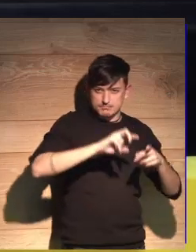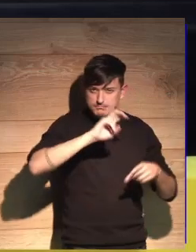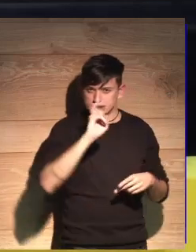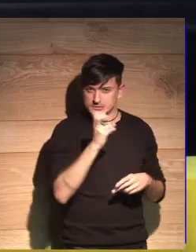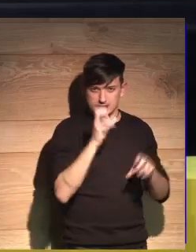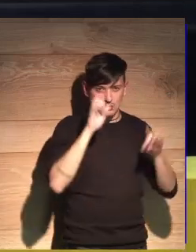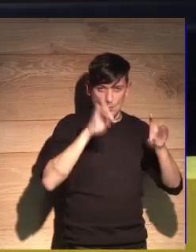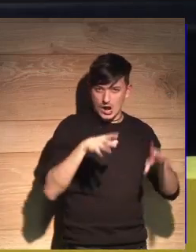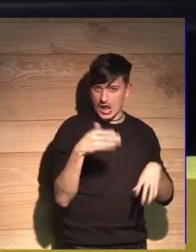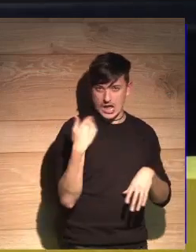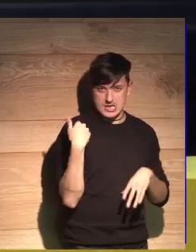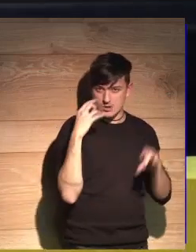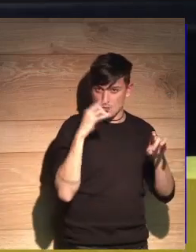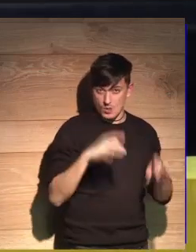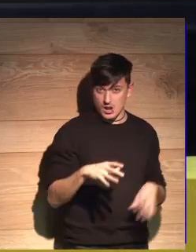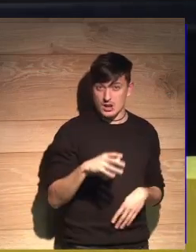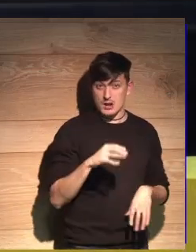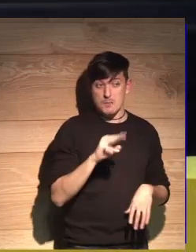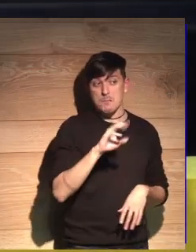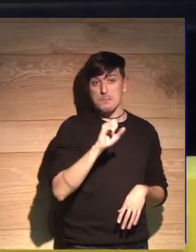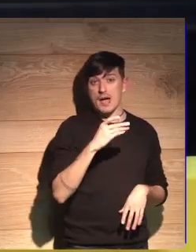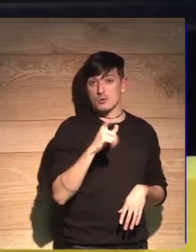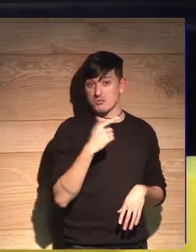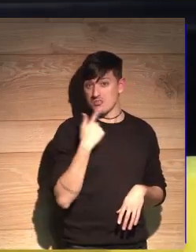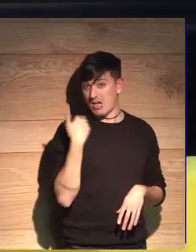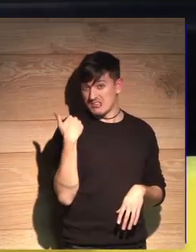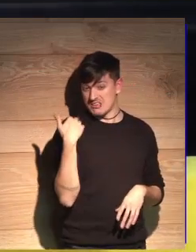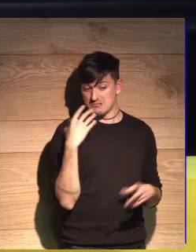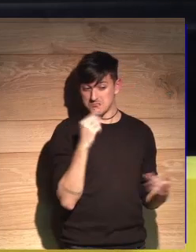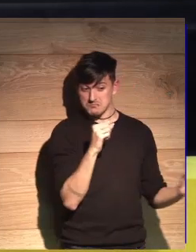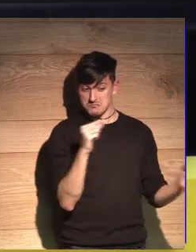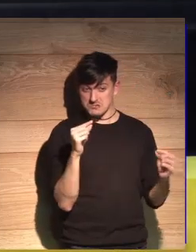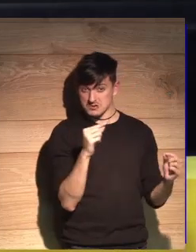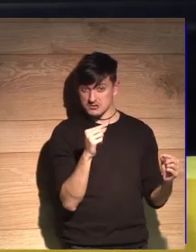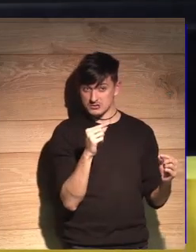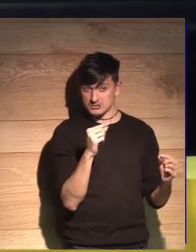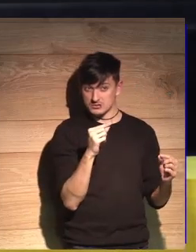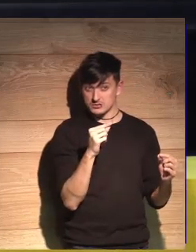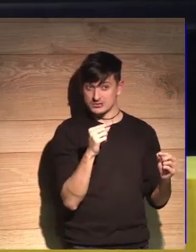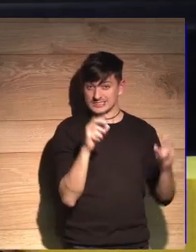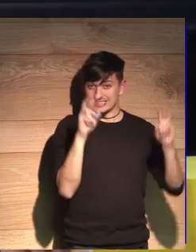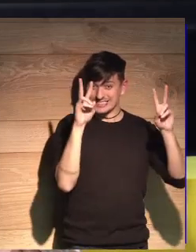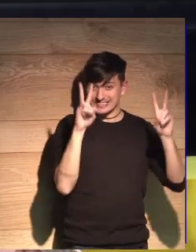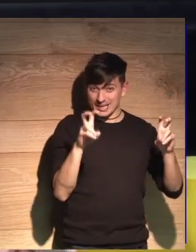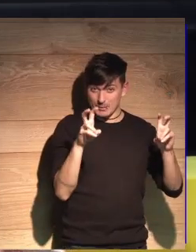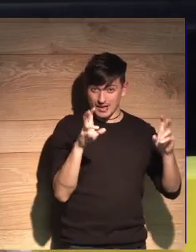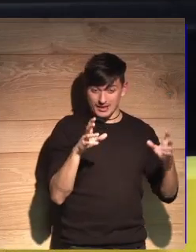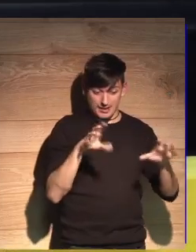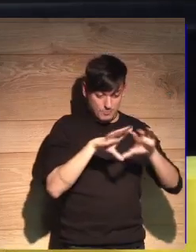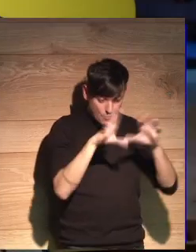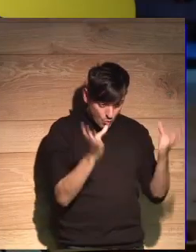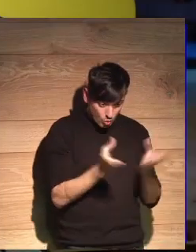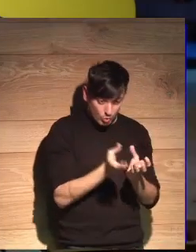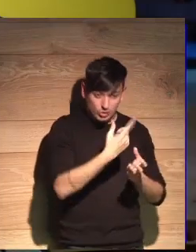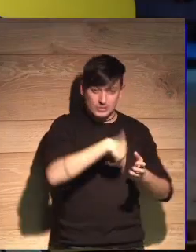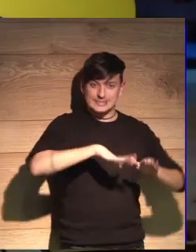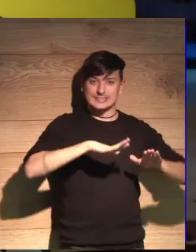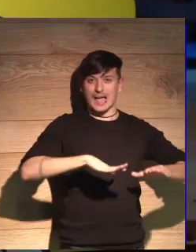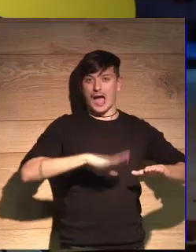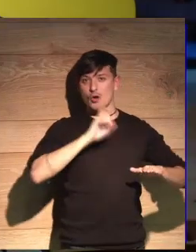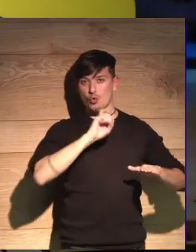have today and we had yesterday. Yesterday, as Pablo was saying, we had a debate devoted to being, how